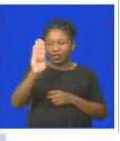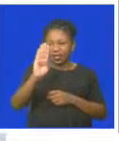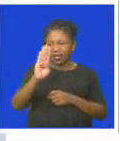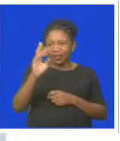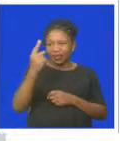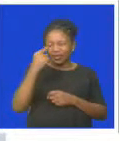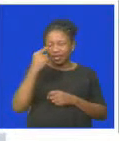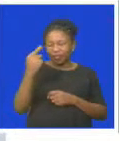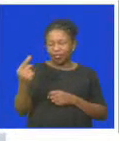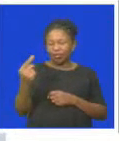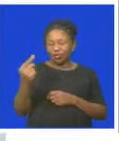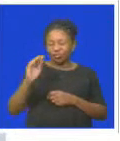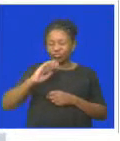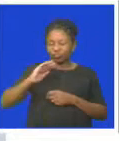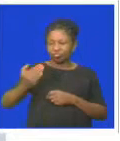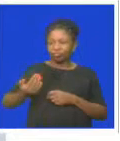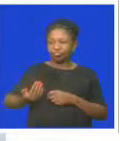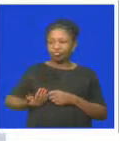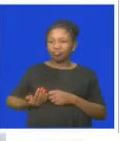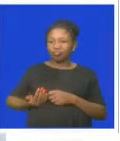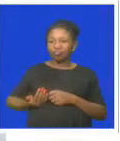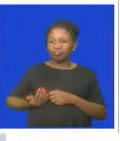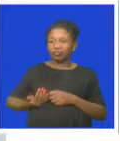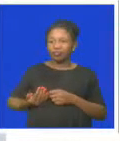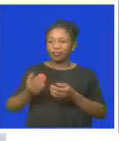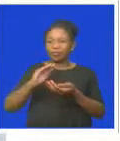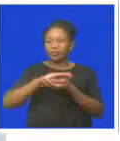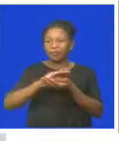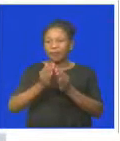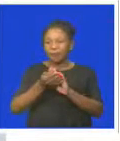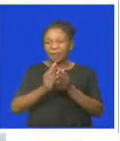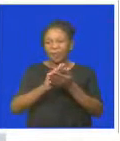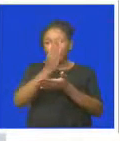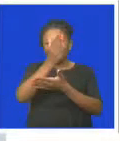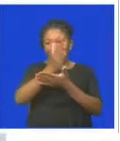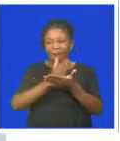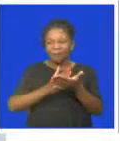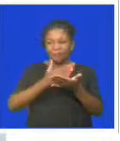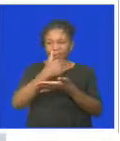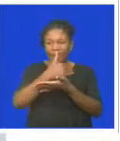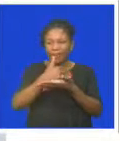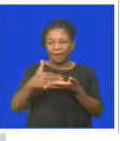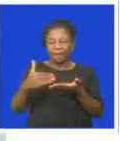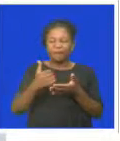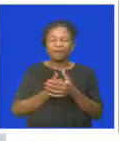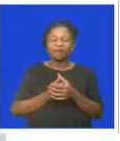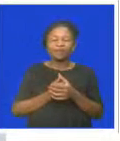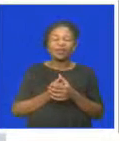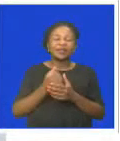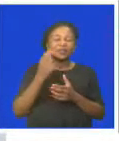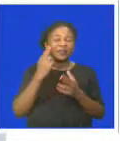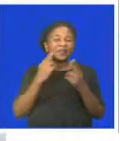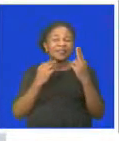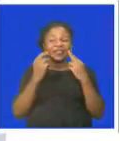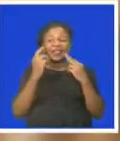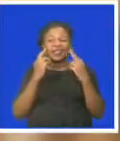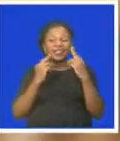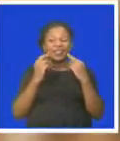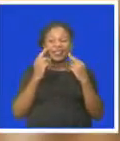lady. A lady, she's carrying a cake. Yay! This cake is yummy. This cake is